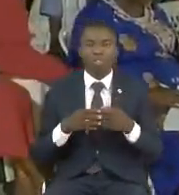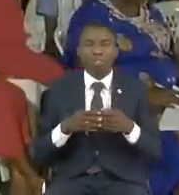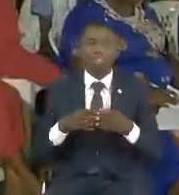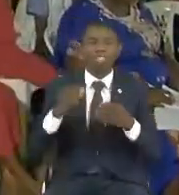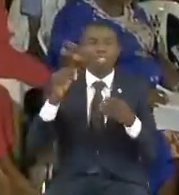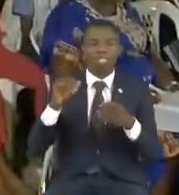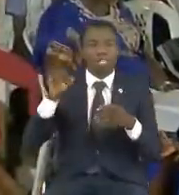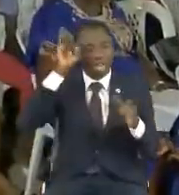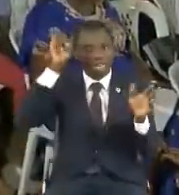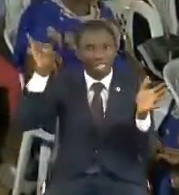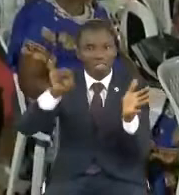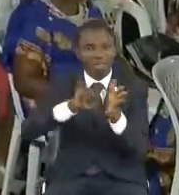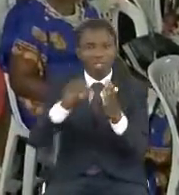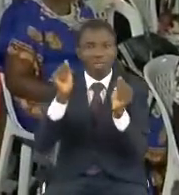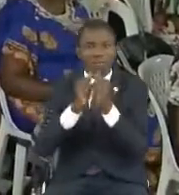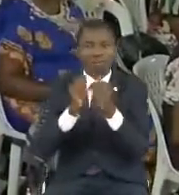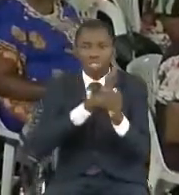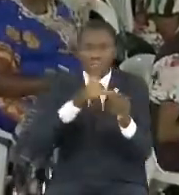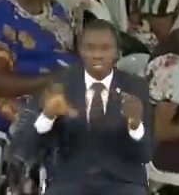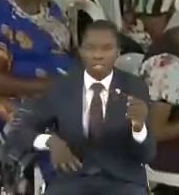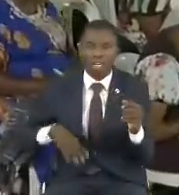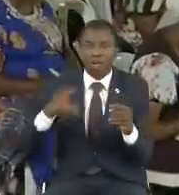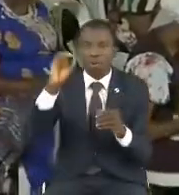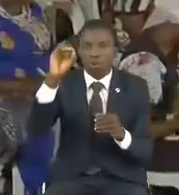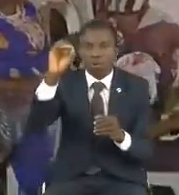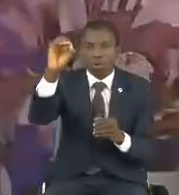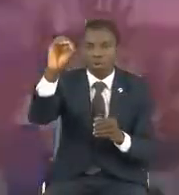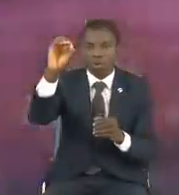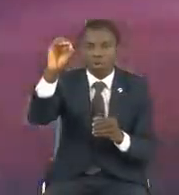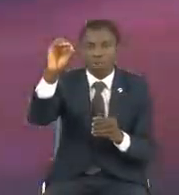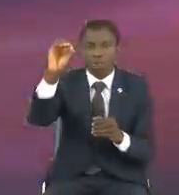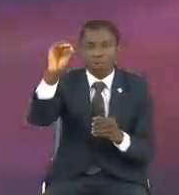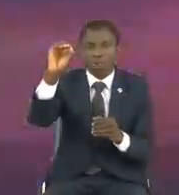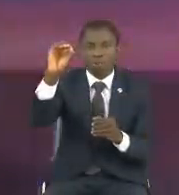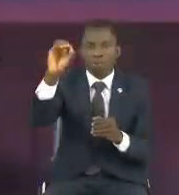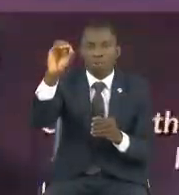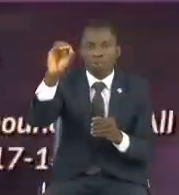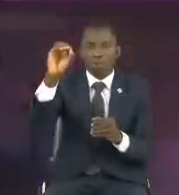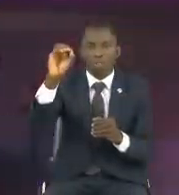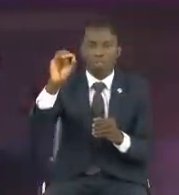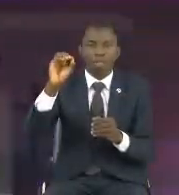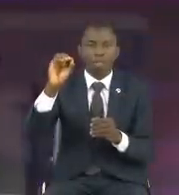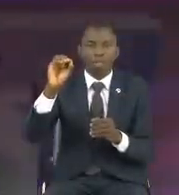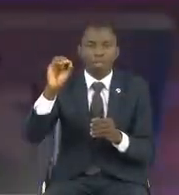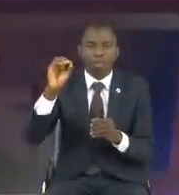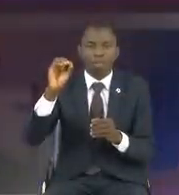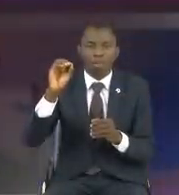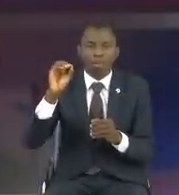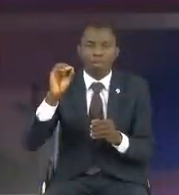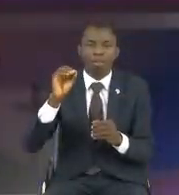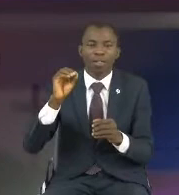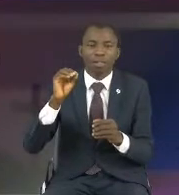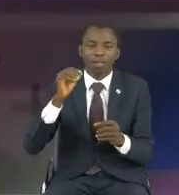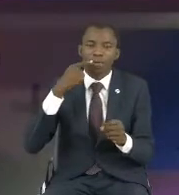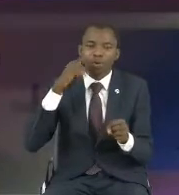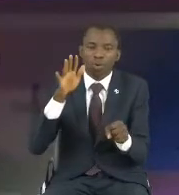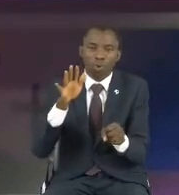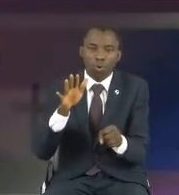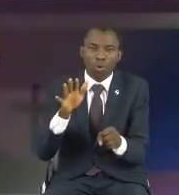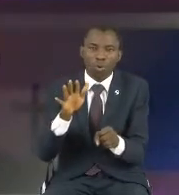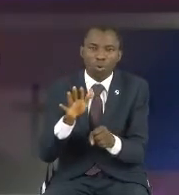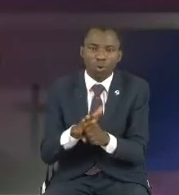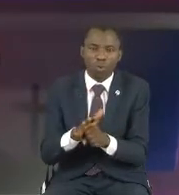identification with Christ. Oath forthrightly pronounced for all.